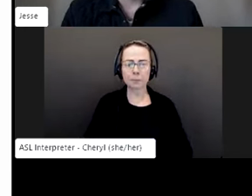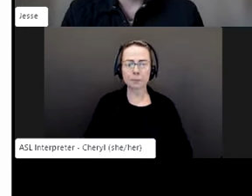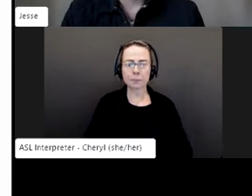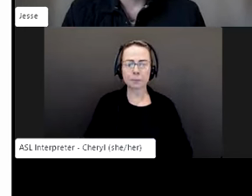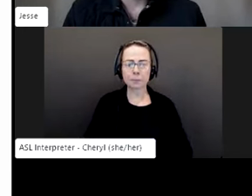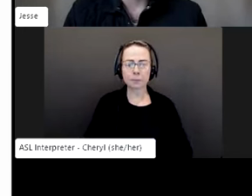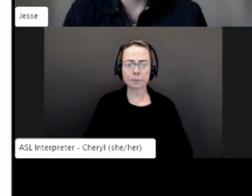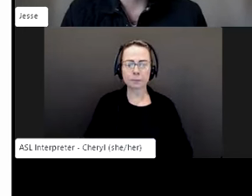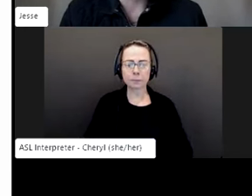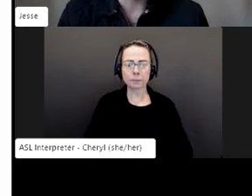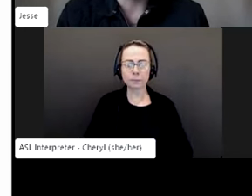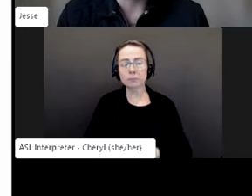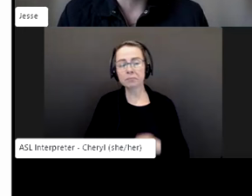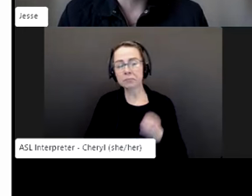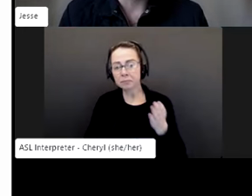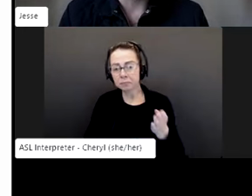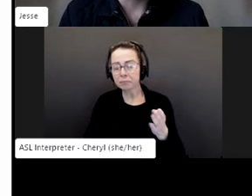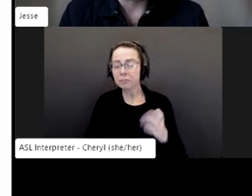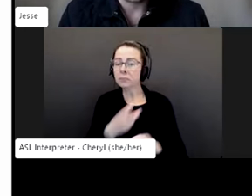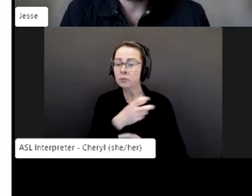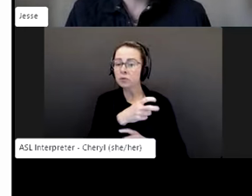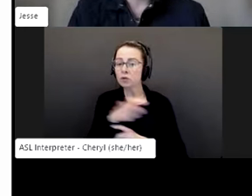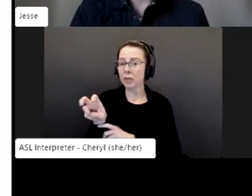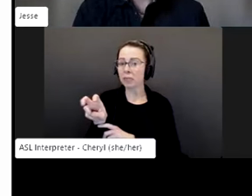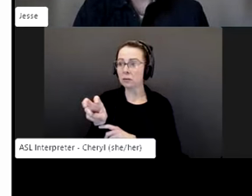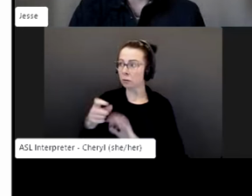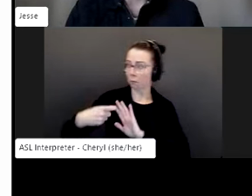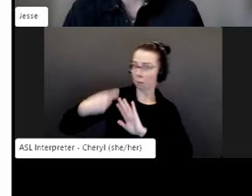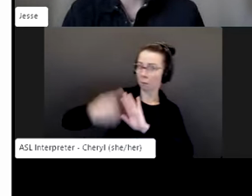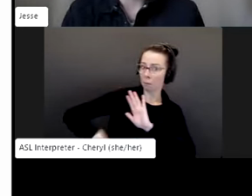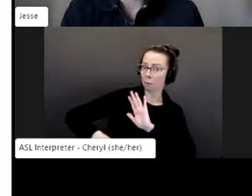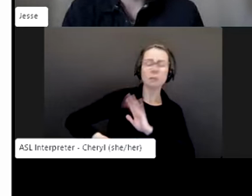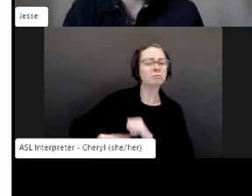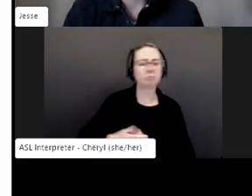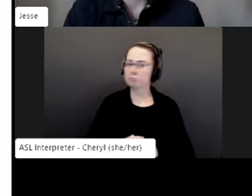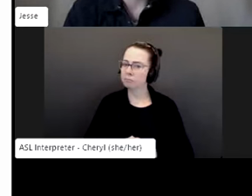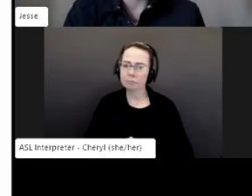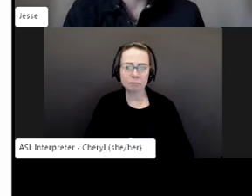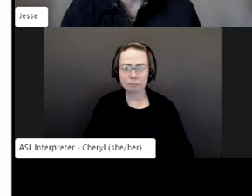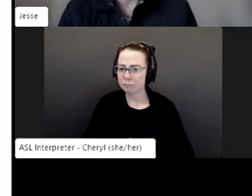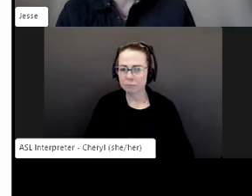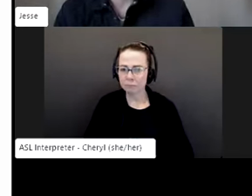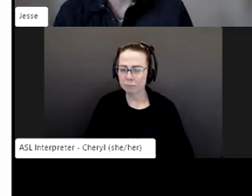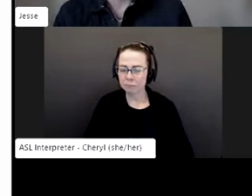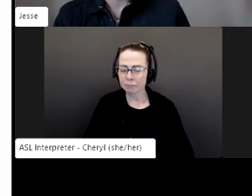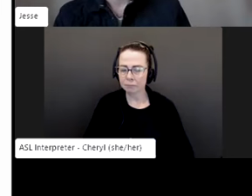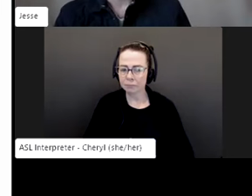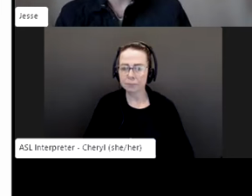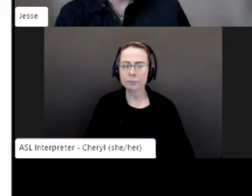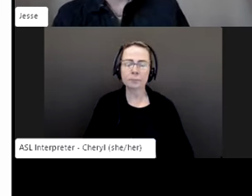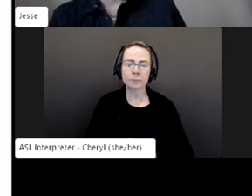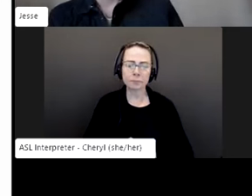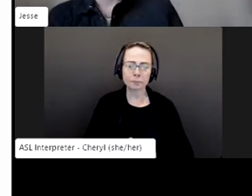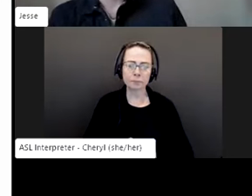transfers online like this generally don't accrue fees. And sometimes the way that different bank accounts are